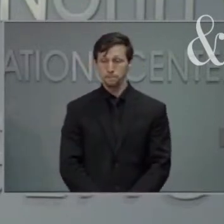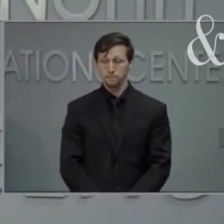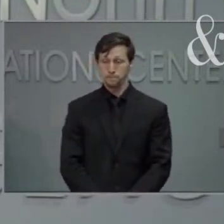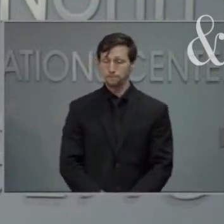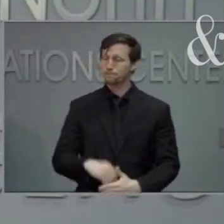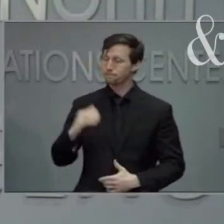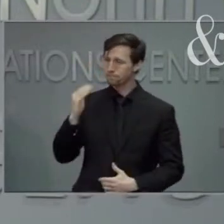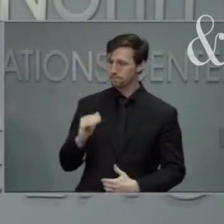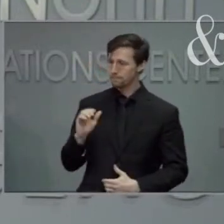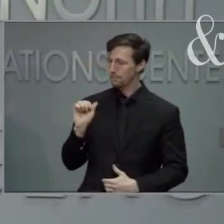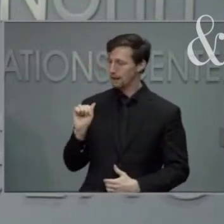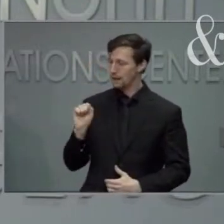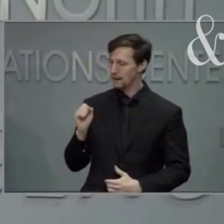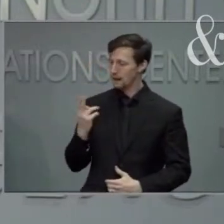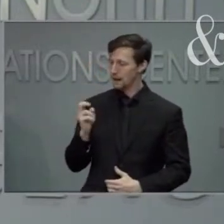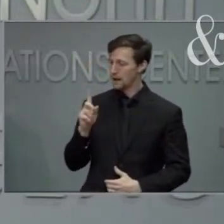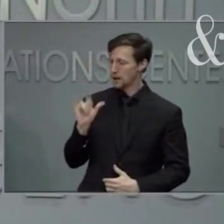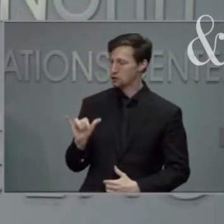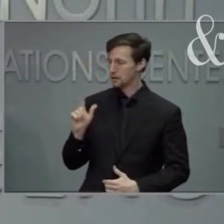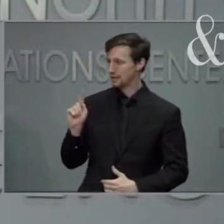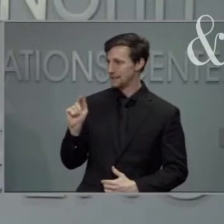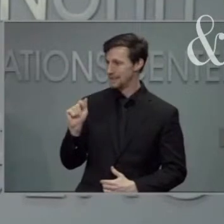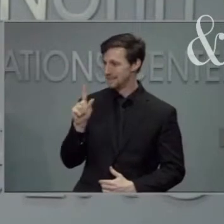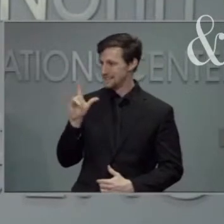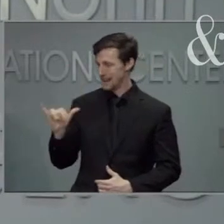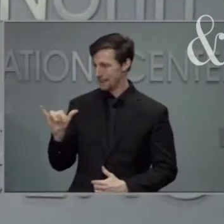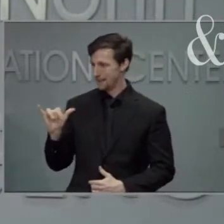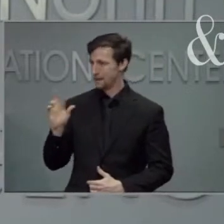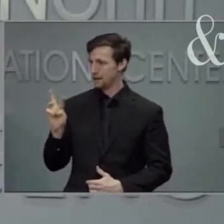Our next question is from Ashley Talley with WRAL.